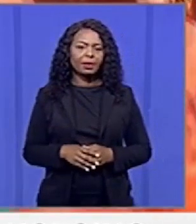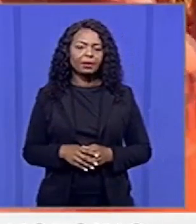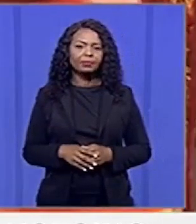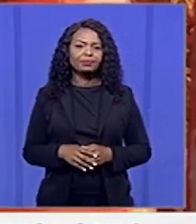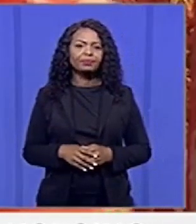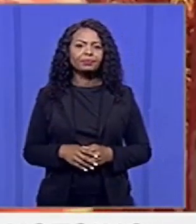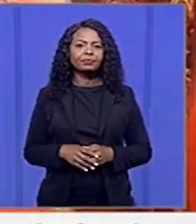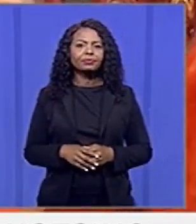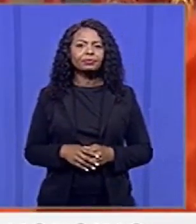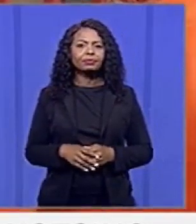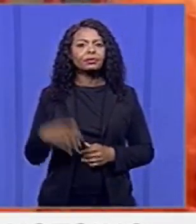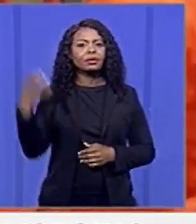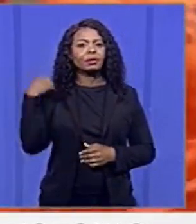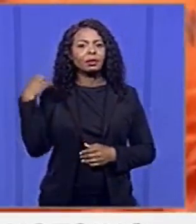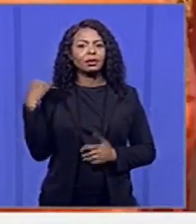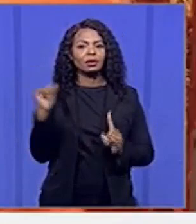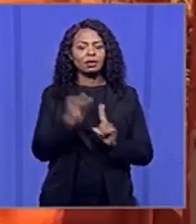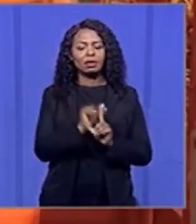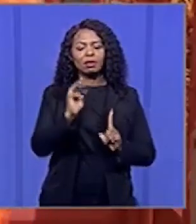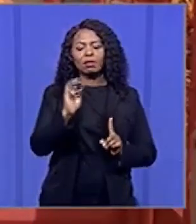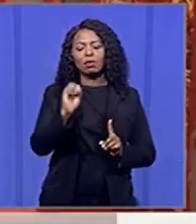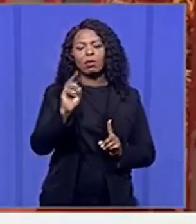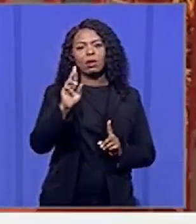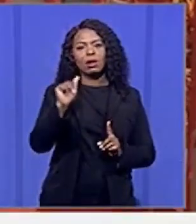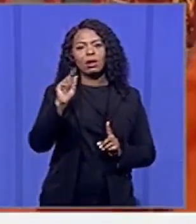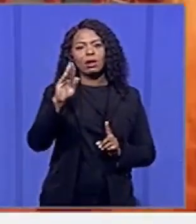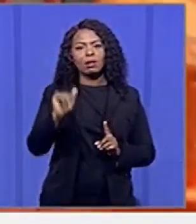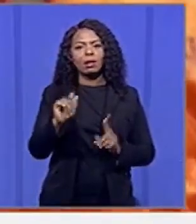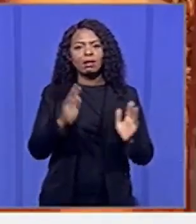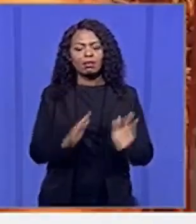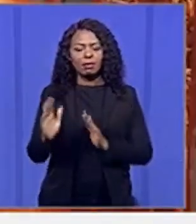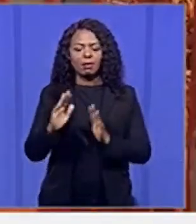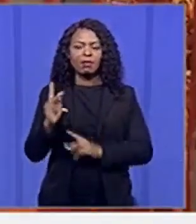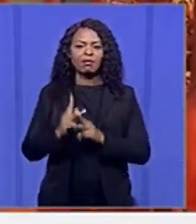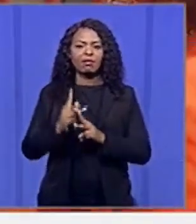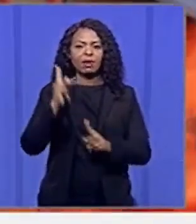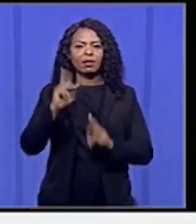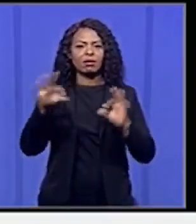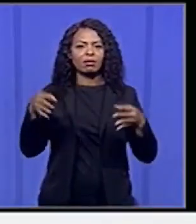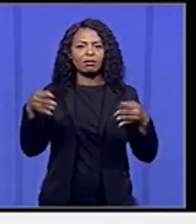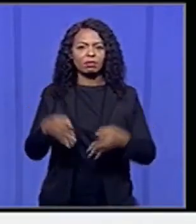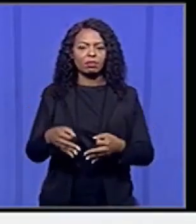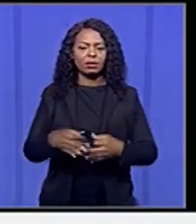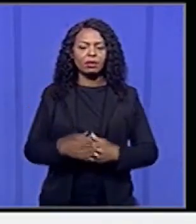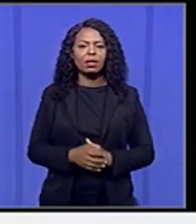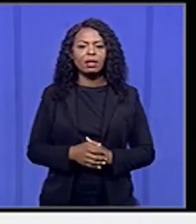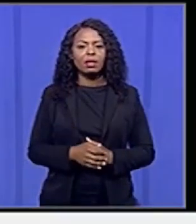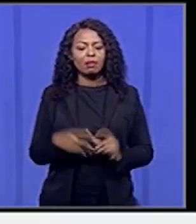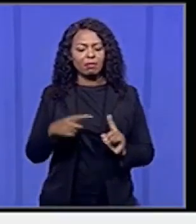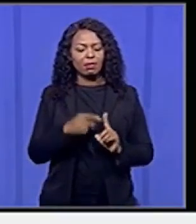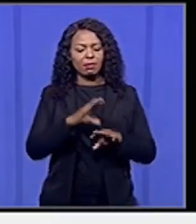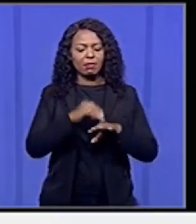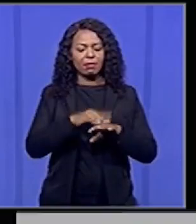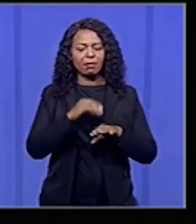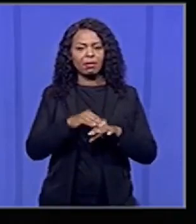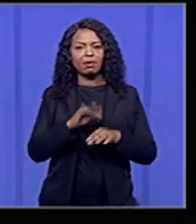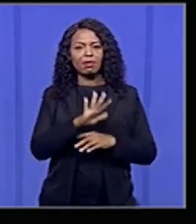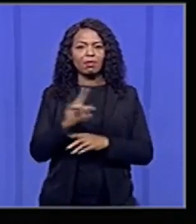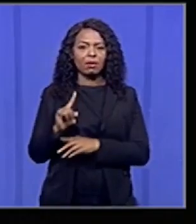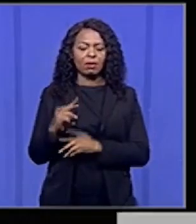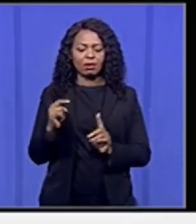Ba lapa la Moraba ba feleletša ditukišetšo tša mafelelo tša poloko. A Zwindini Moraba wa mengwage